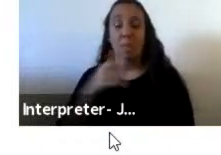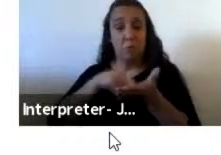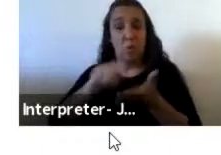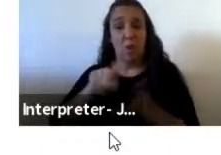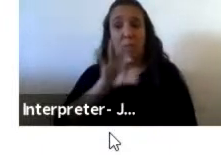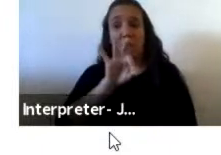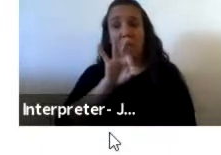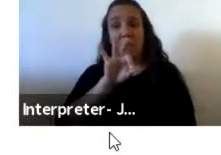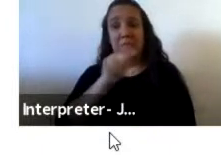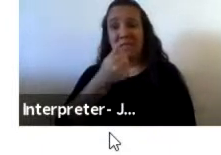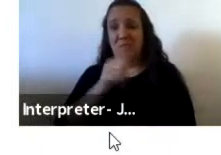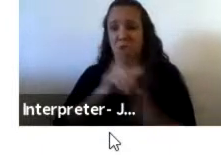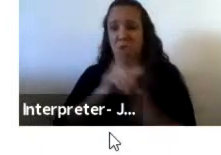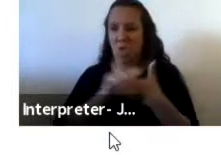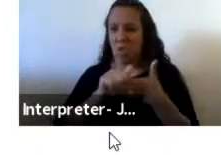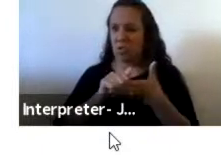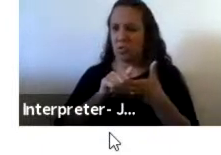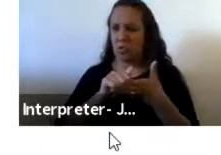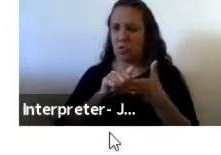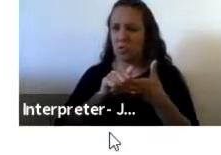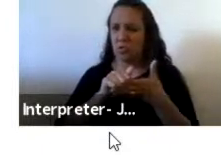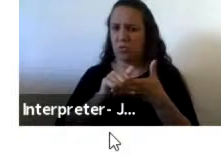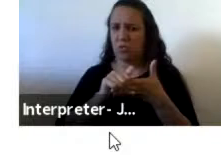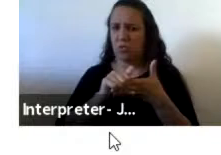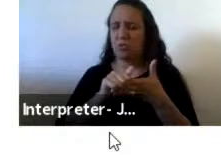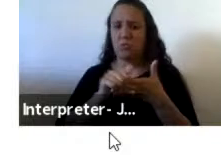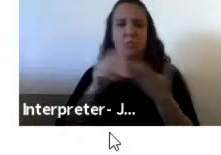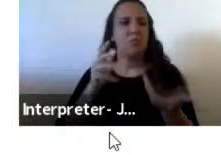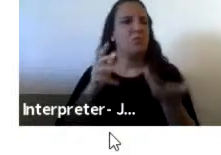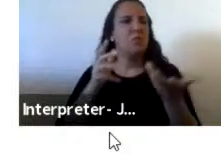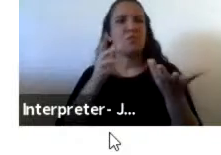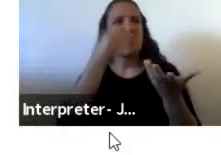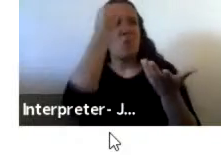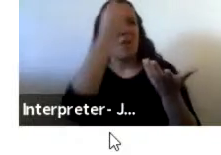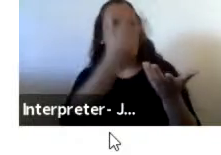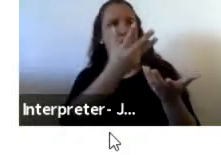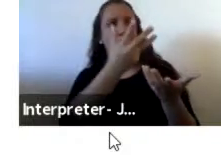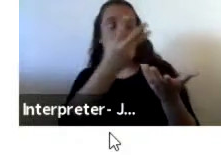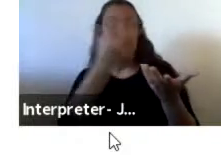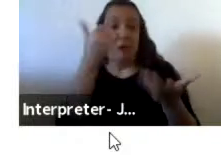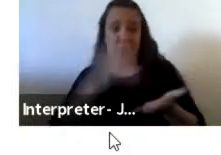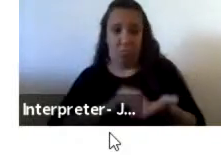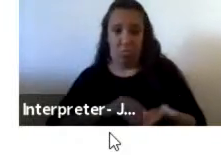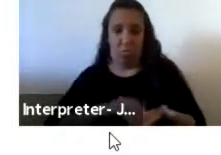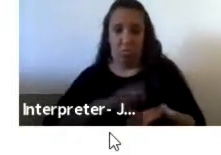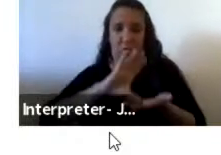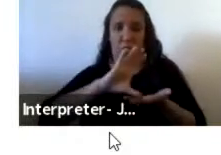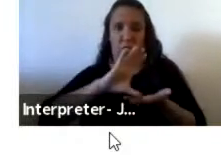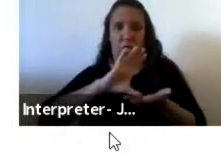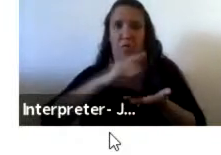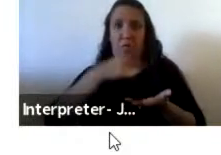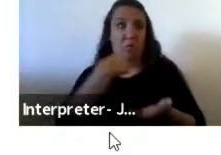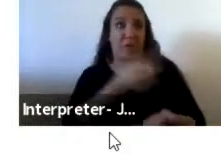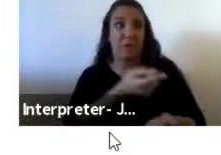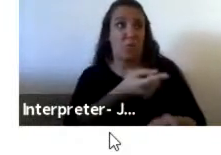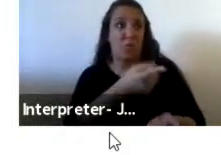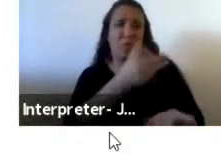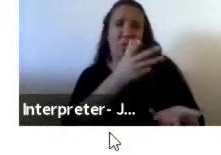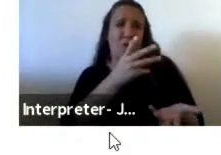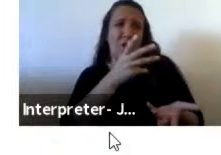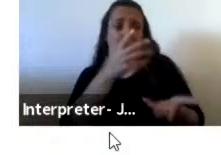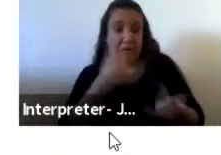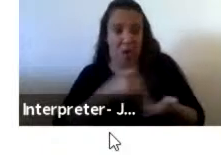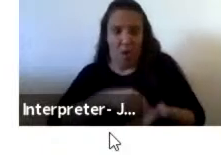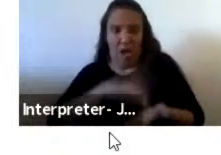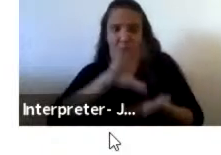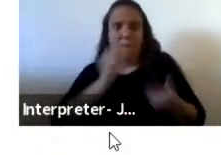later, I sat back and I realized, oh, listen, I keep accumulating all of these razors and I'm not shaving as often as I was